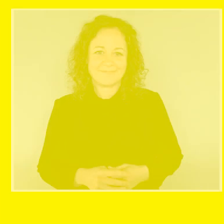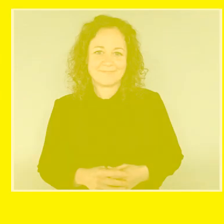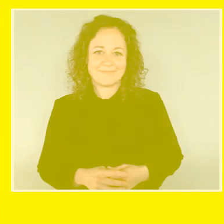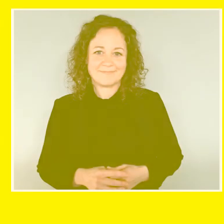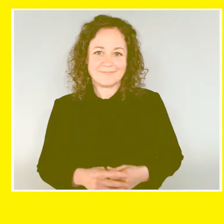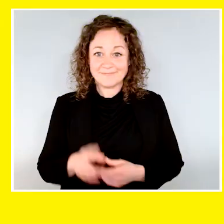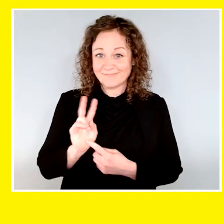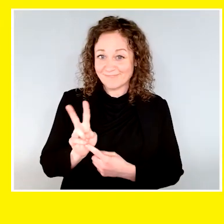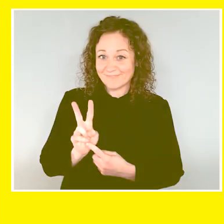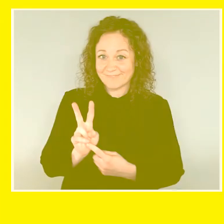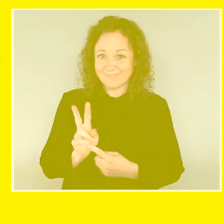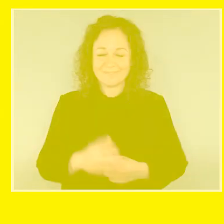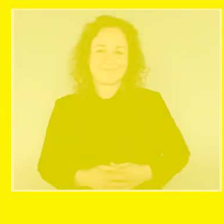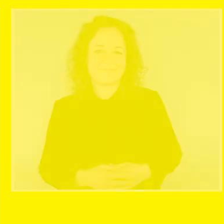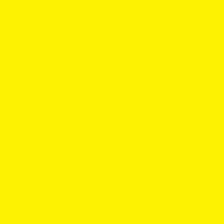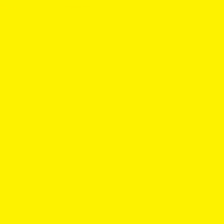Two minutes.